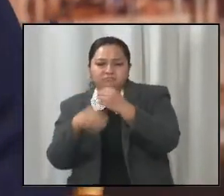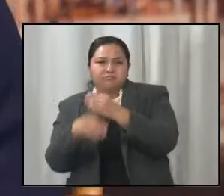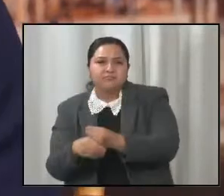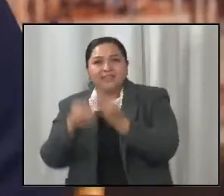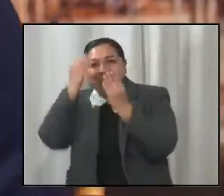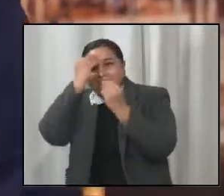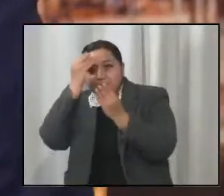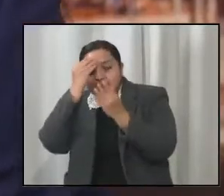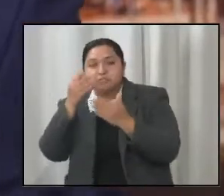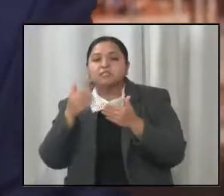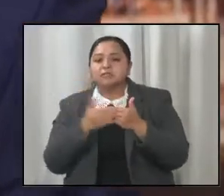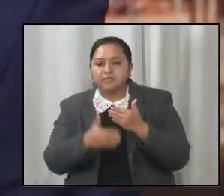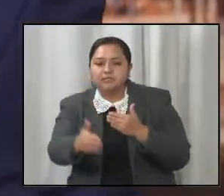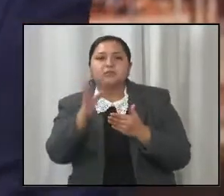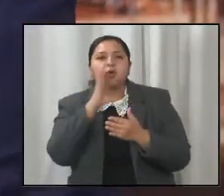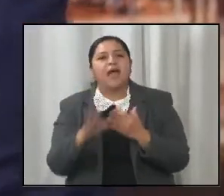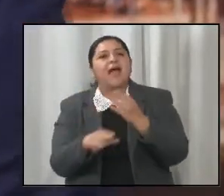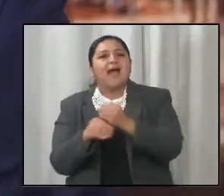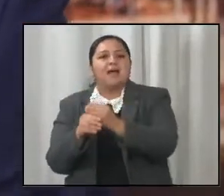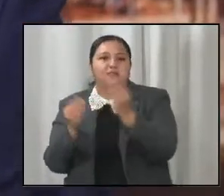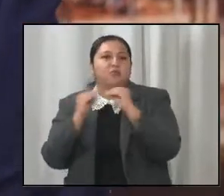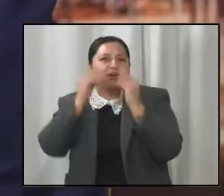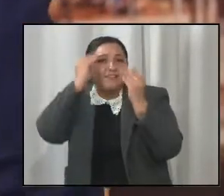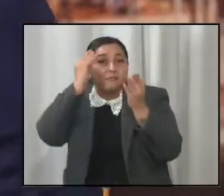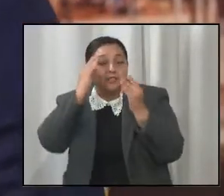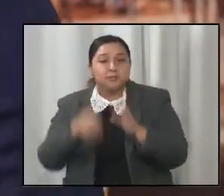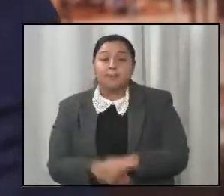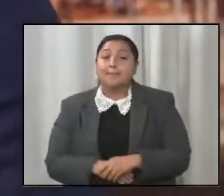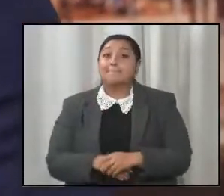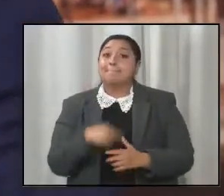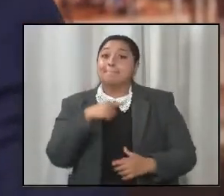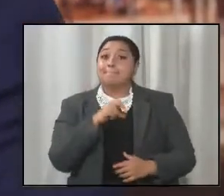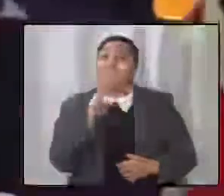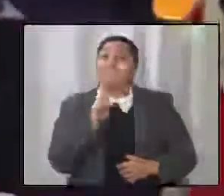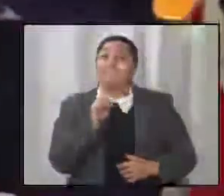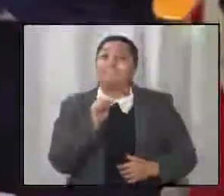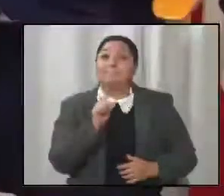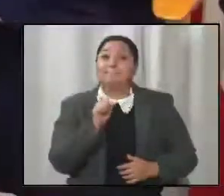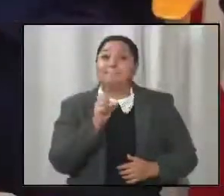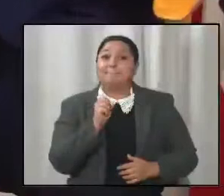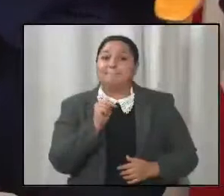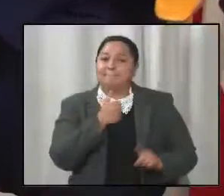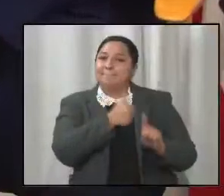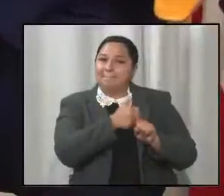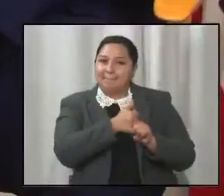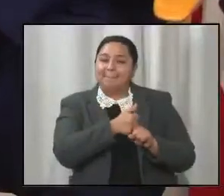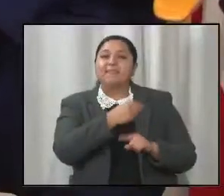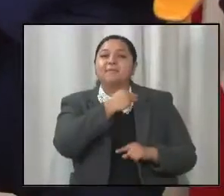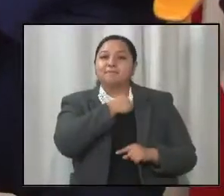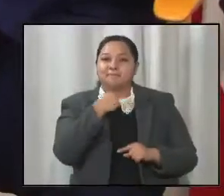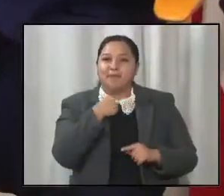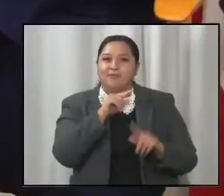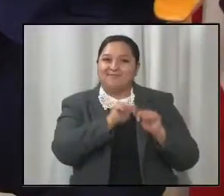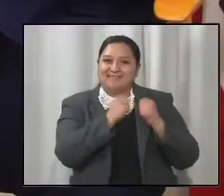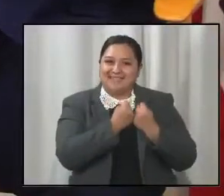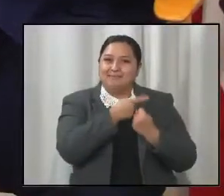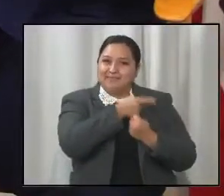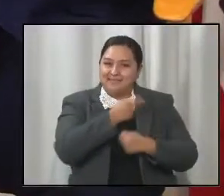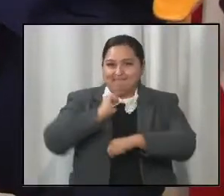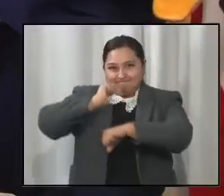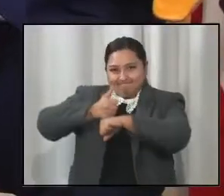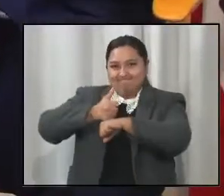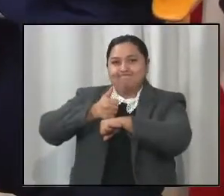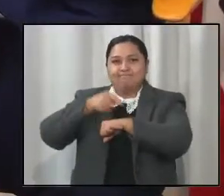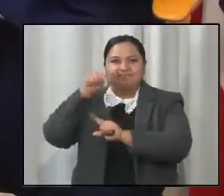added in the weeks to come. Dalton is a member of the team who put this dashboard together, and he can walk us through